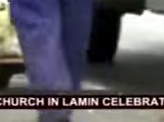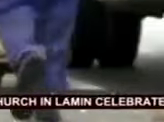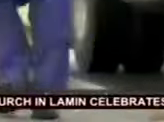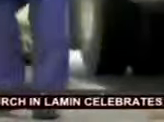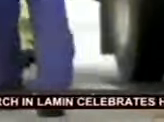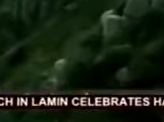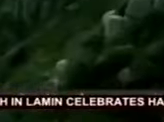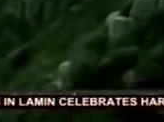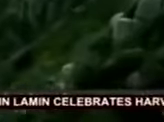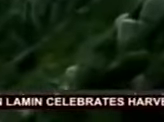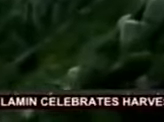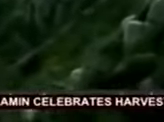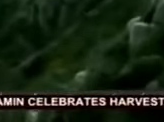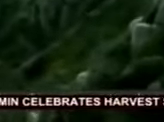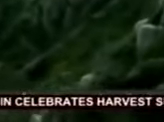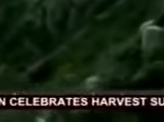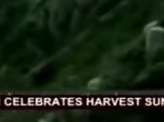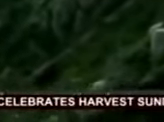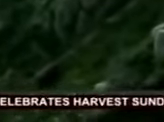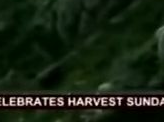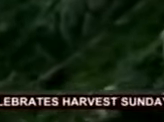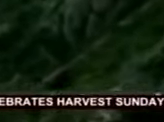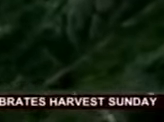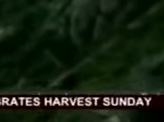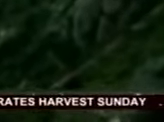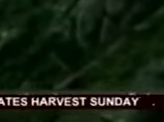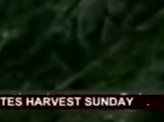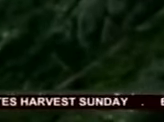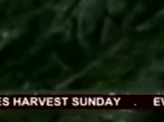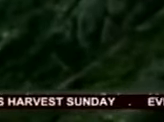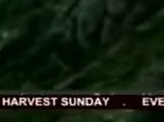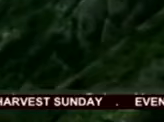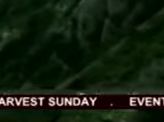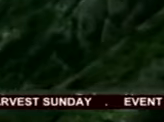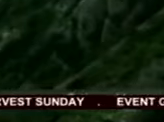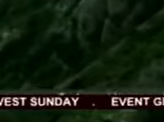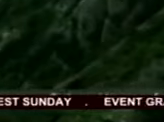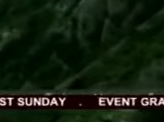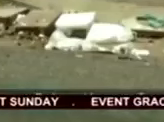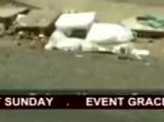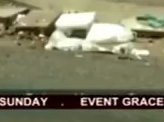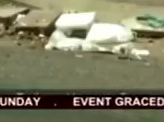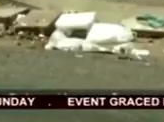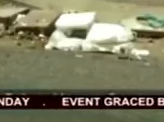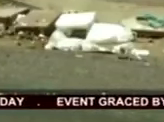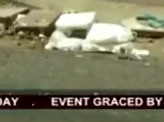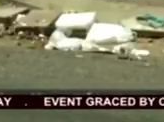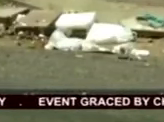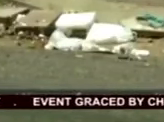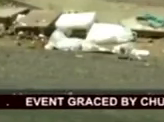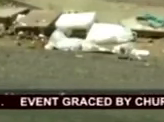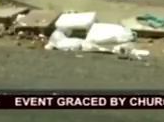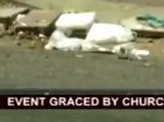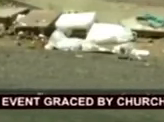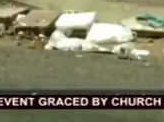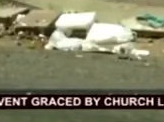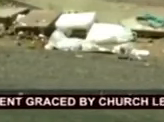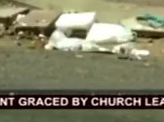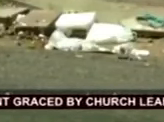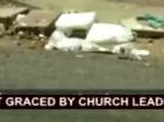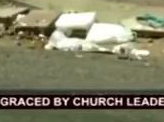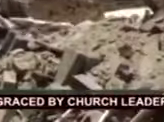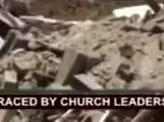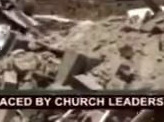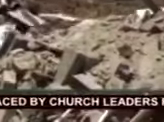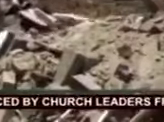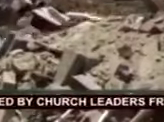bitu sign South Africa ferol lota min yalon ko wala batinala nyin no fengol nyin ka fay bal kono ani bedol kono teng